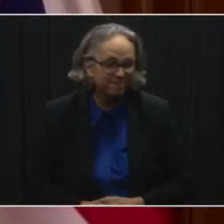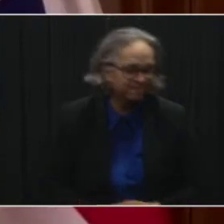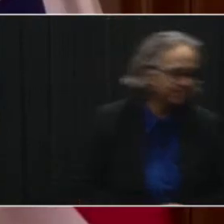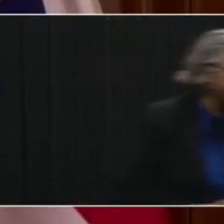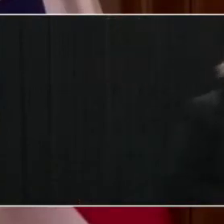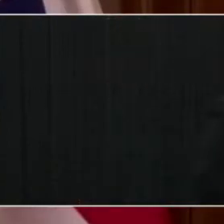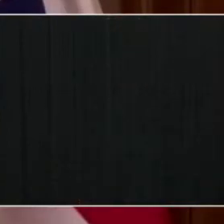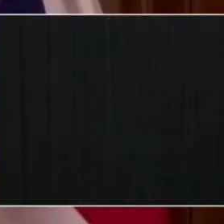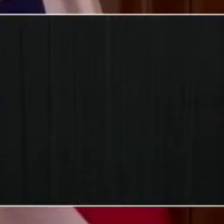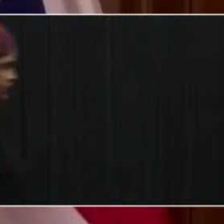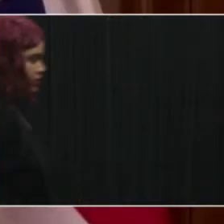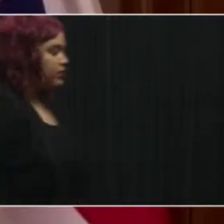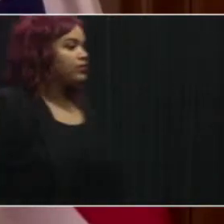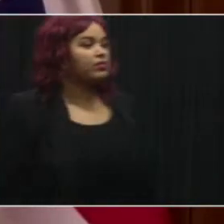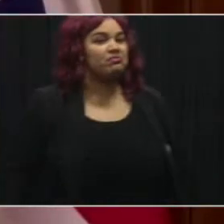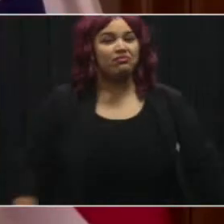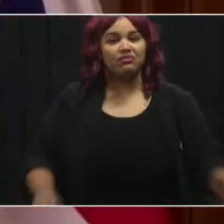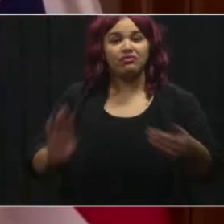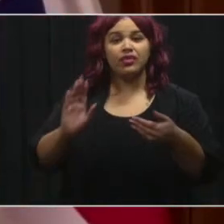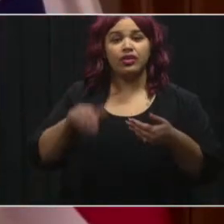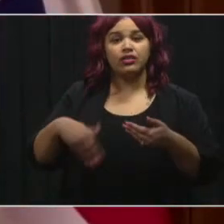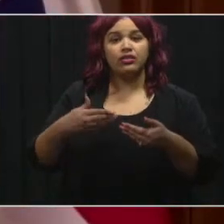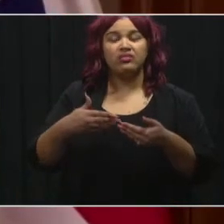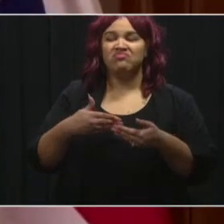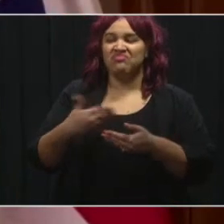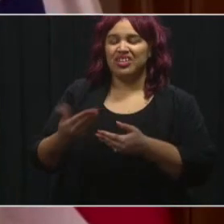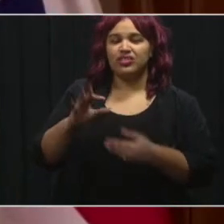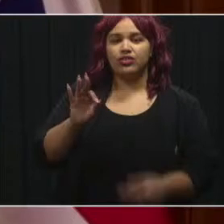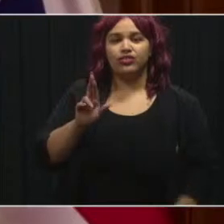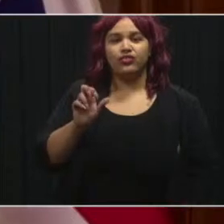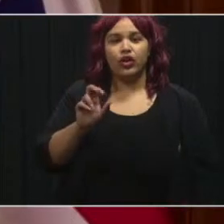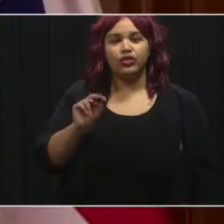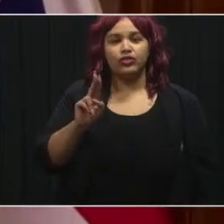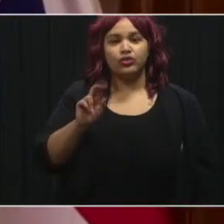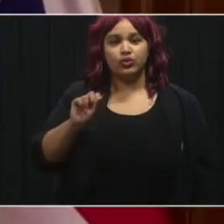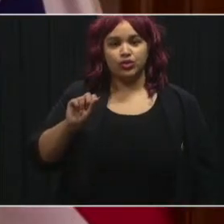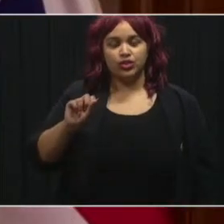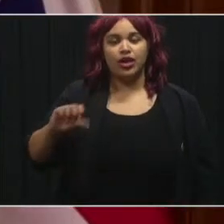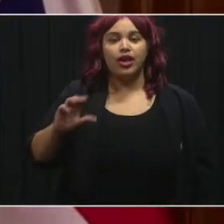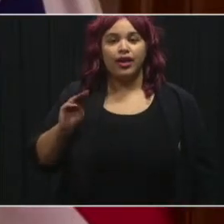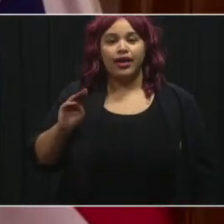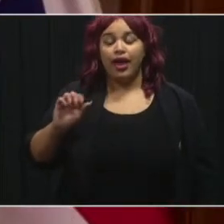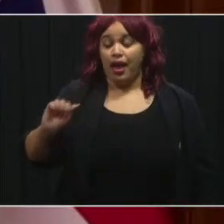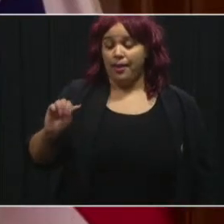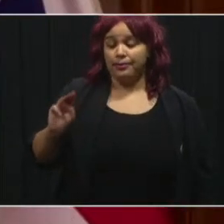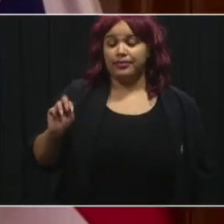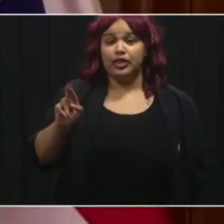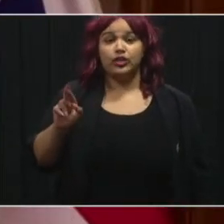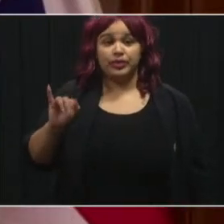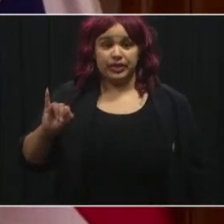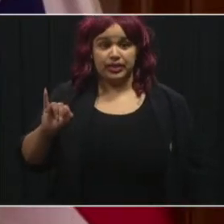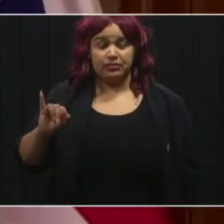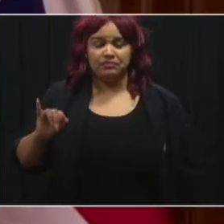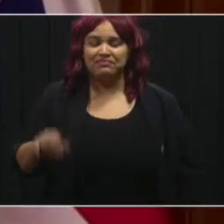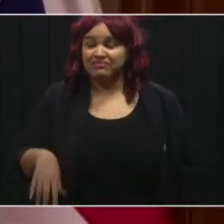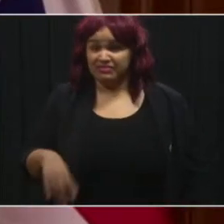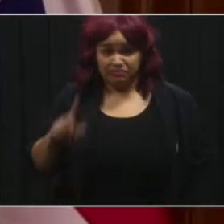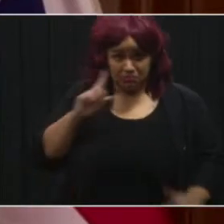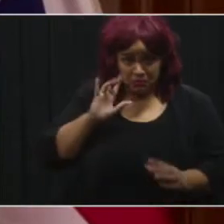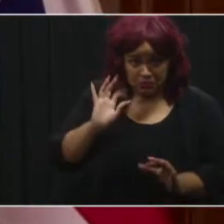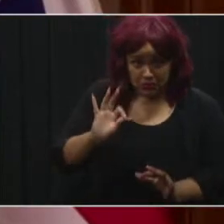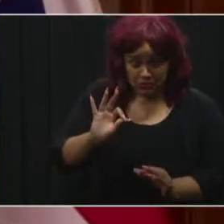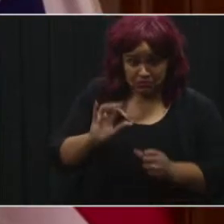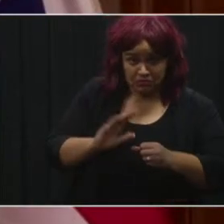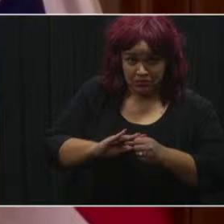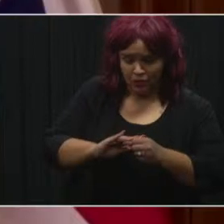Hi, Governor. Hopefully you can hear me now. So I don't know if you've been keeping count, but I think we're up to